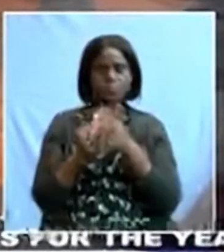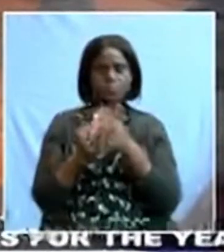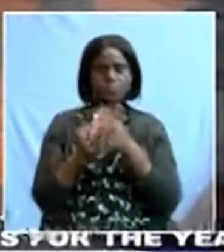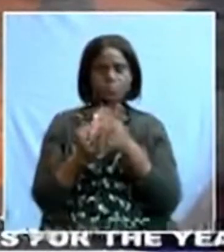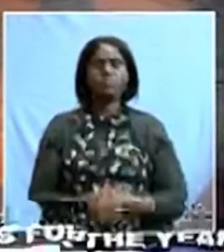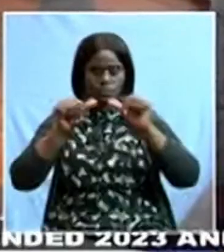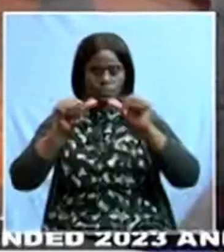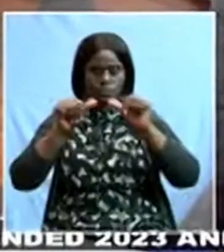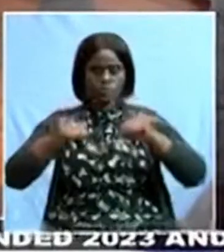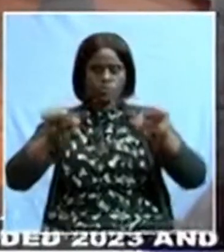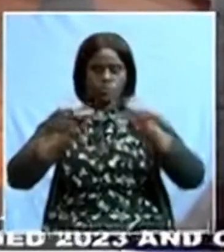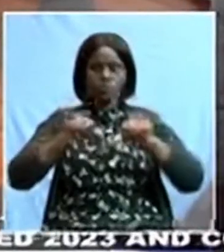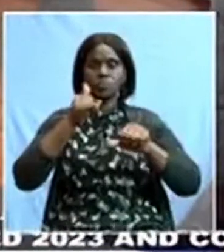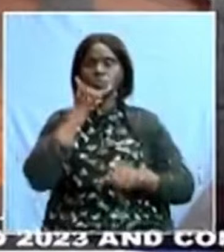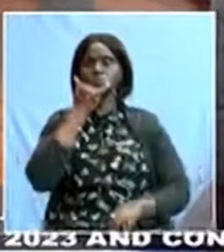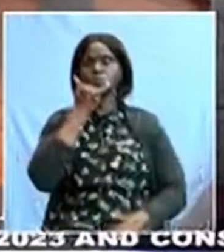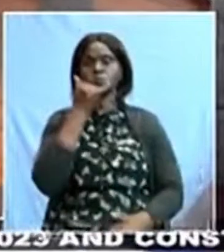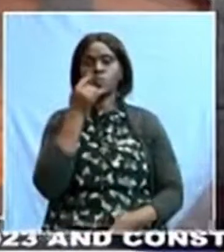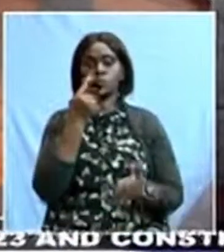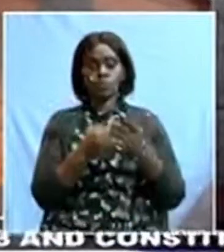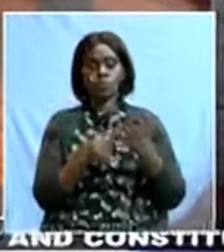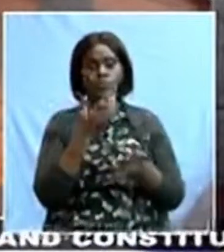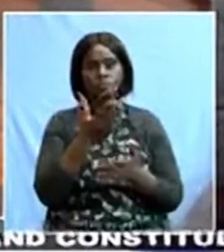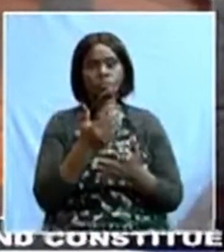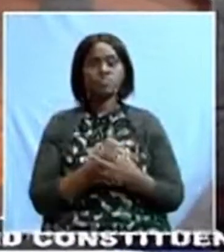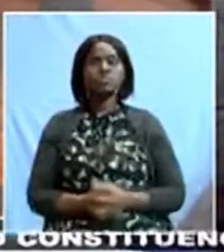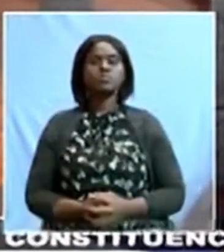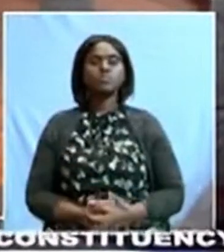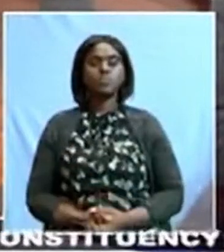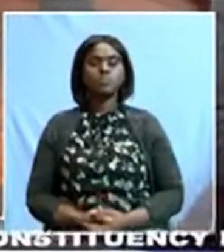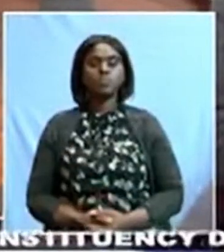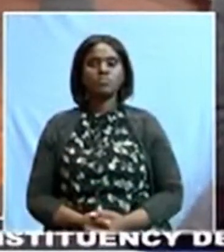Audit opinion, cause of query.